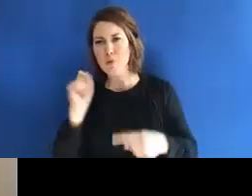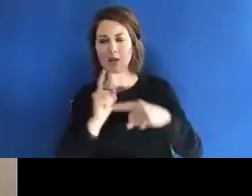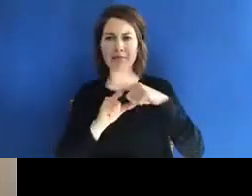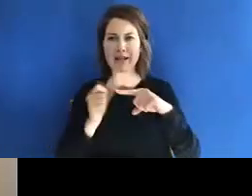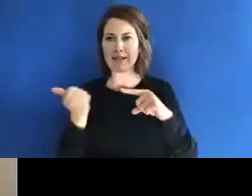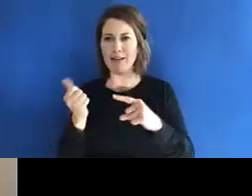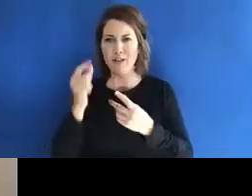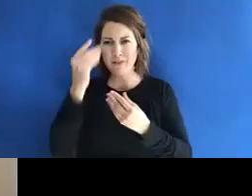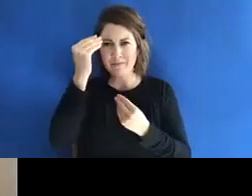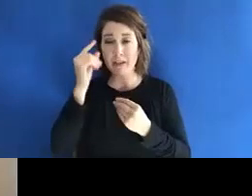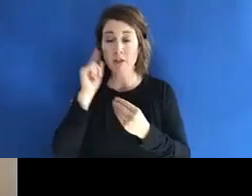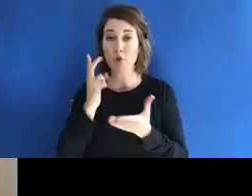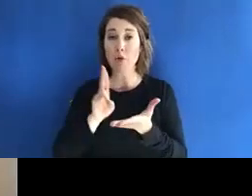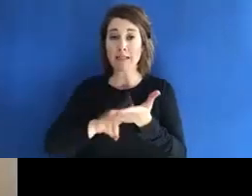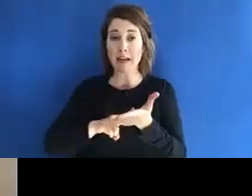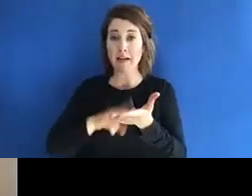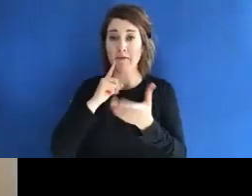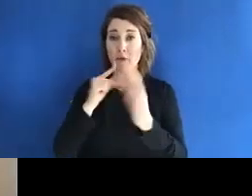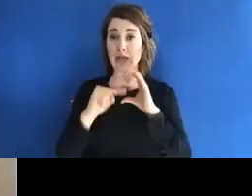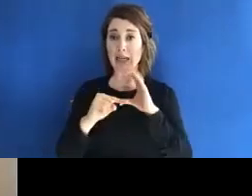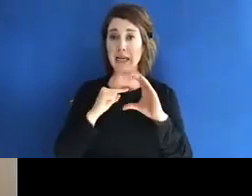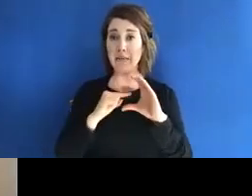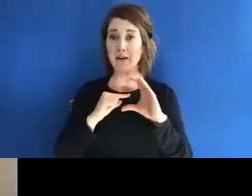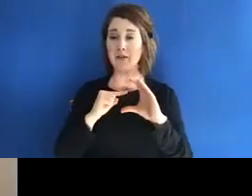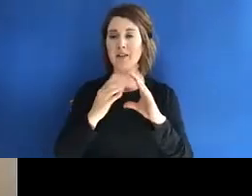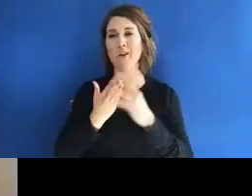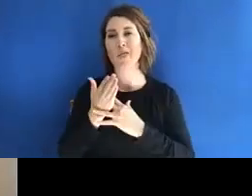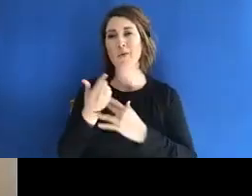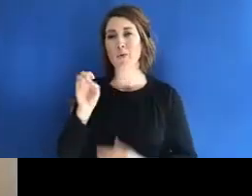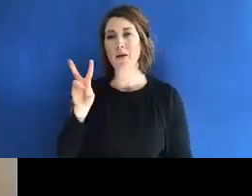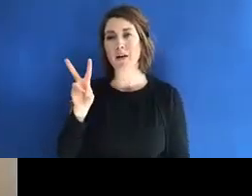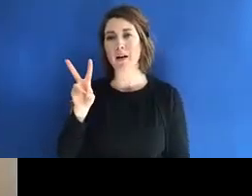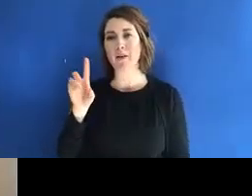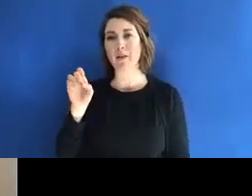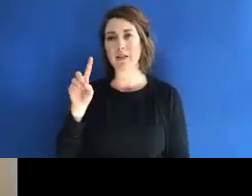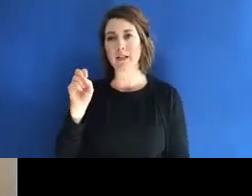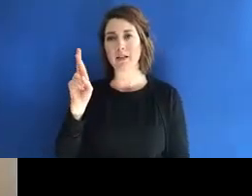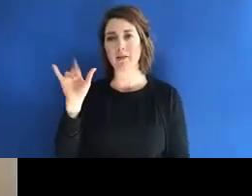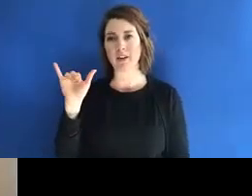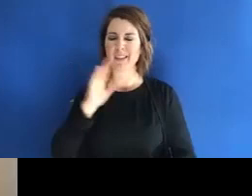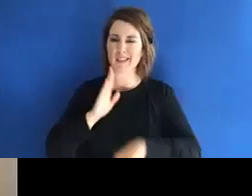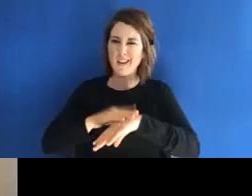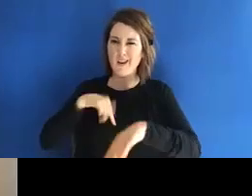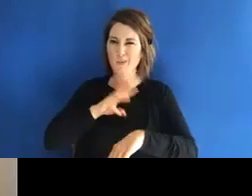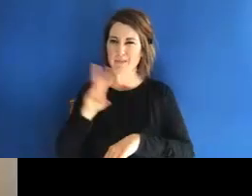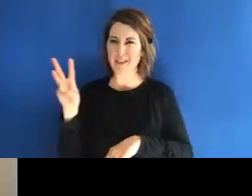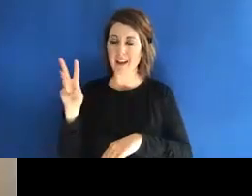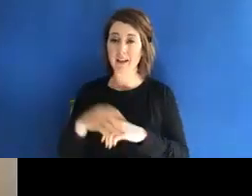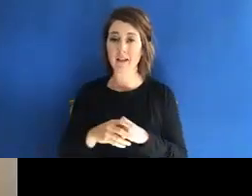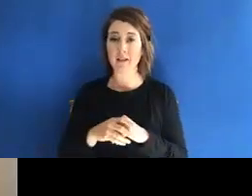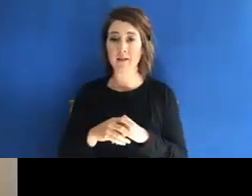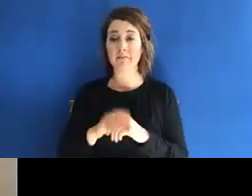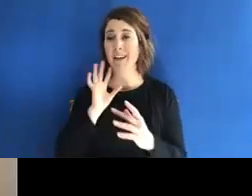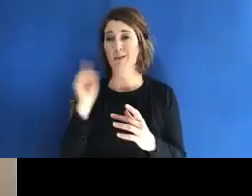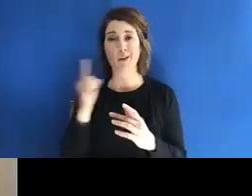up for our emails through Gov Delivery on our website. And as I mentioned, you can feel free to reach out to the data